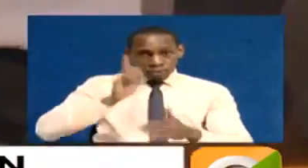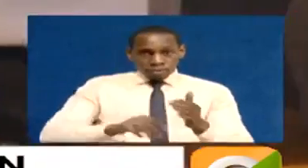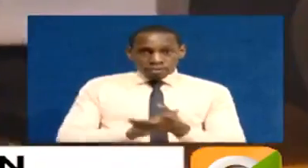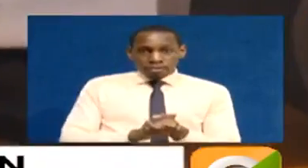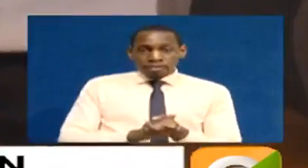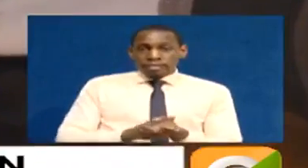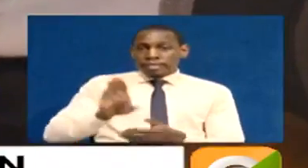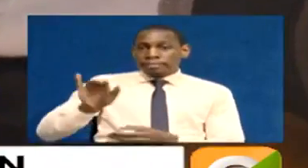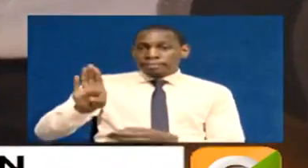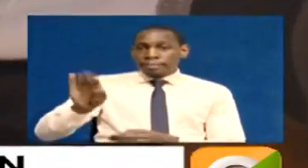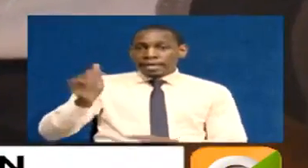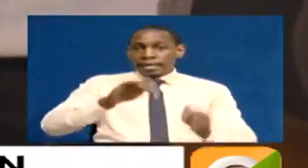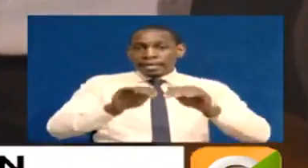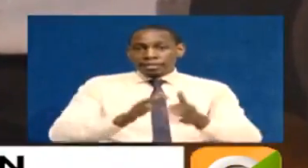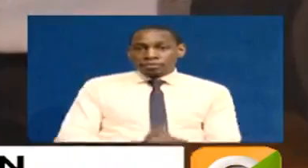this is a by-election.